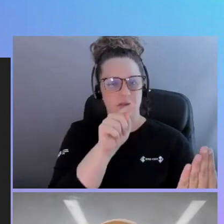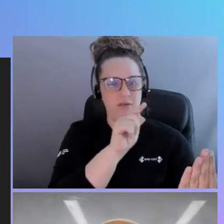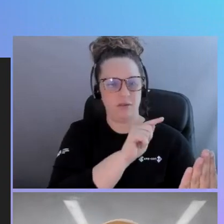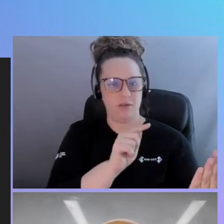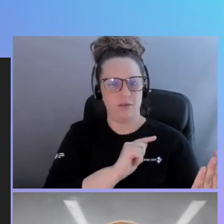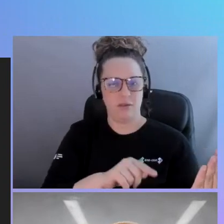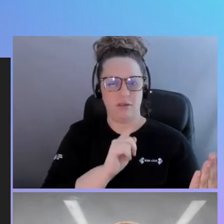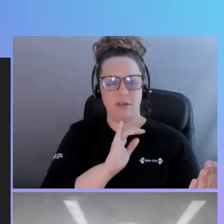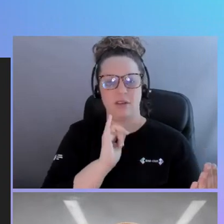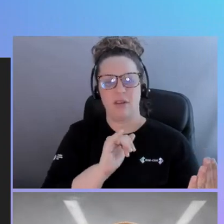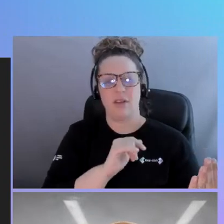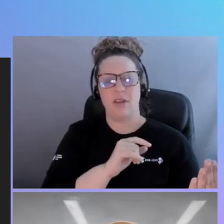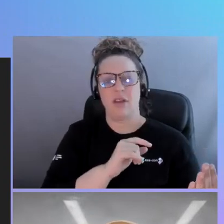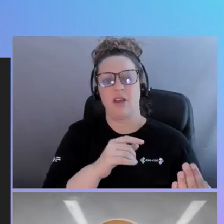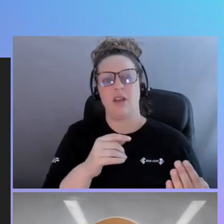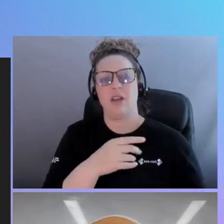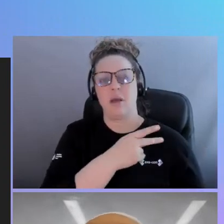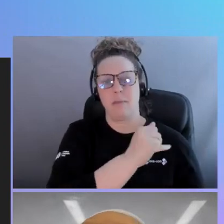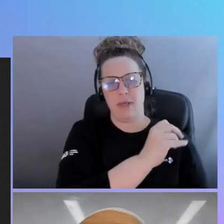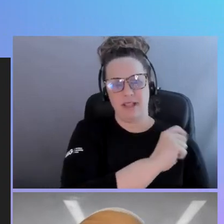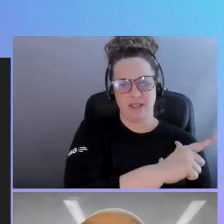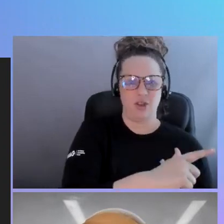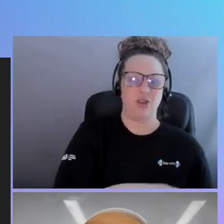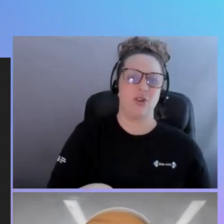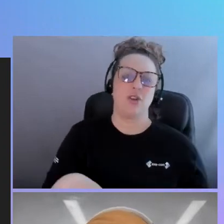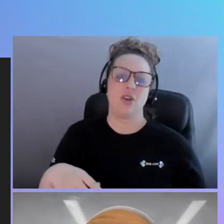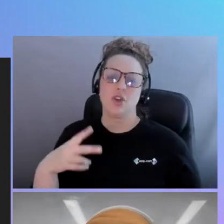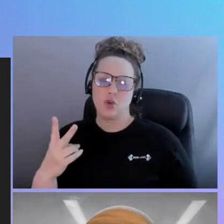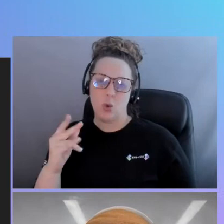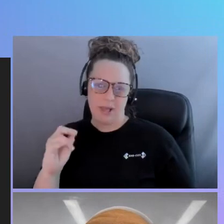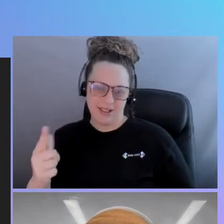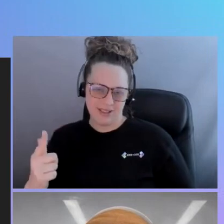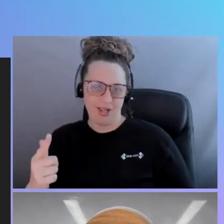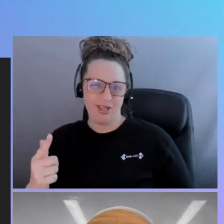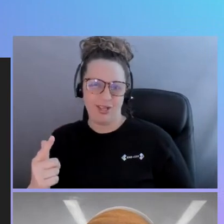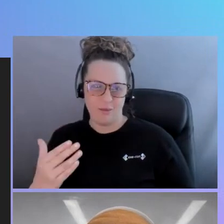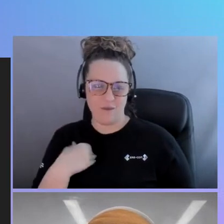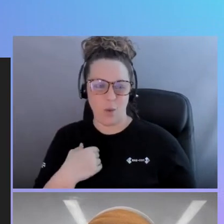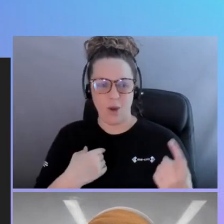iPhones, a point was a pixel, and in the new ones, a point was 2 pixels.